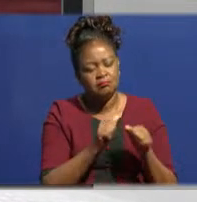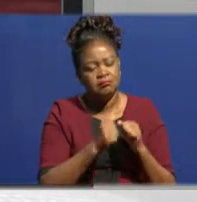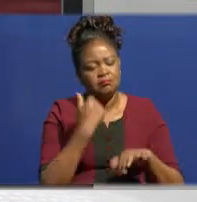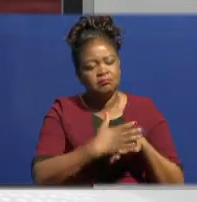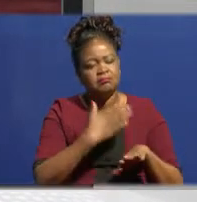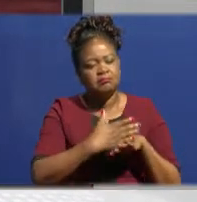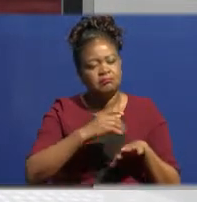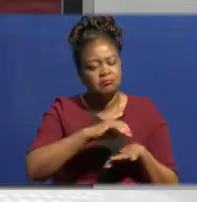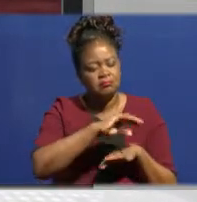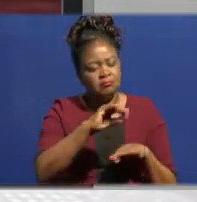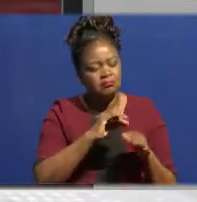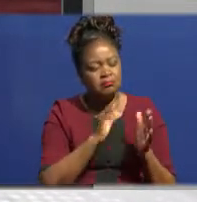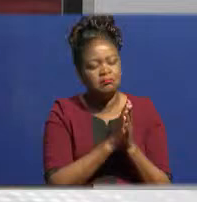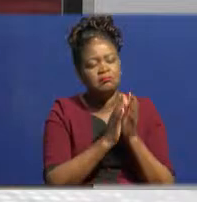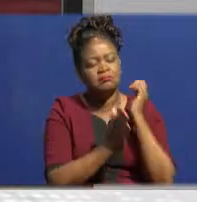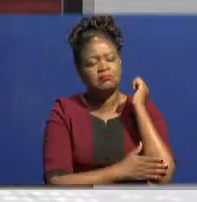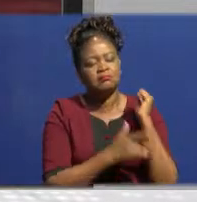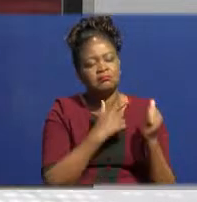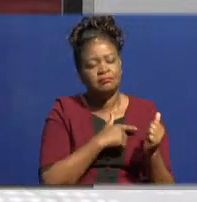that. And unfortunately,